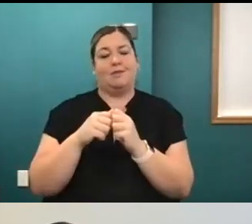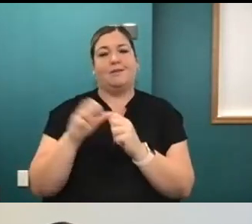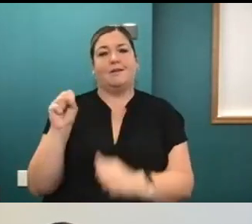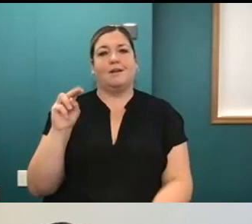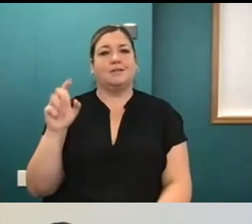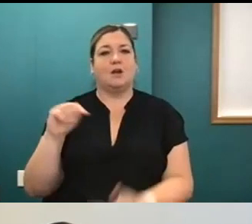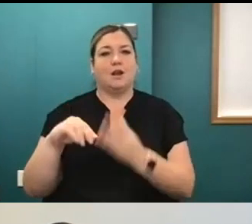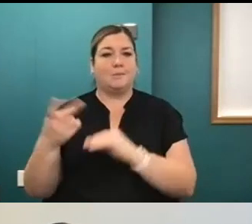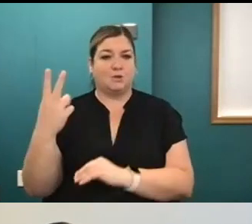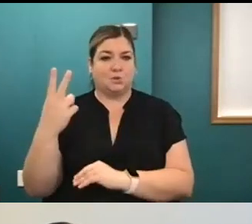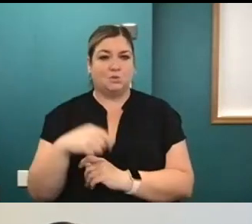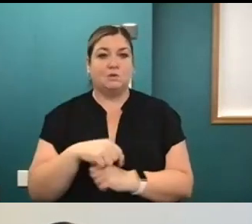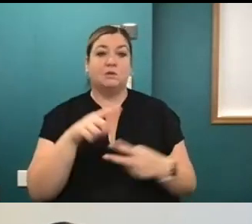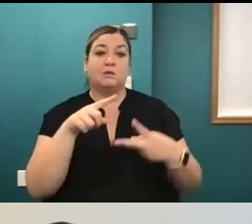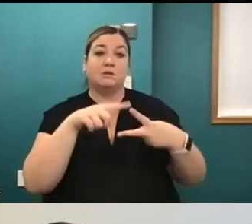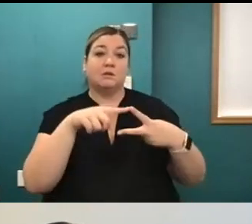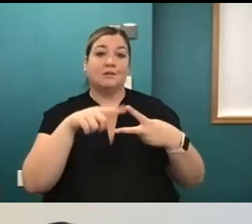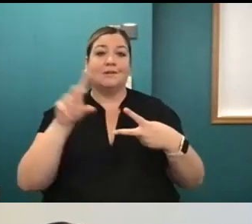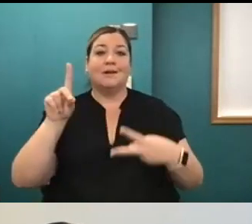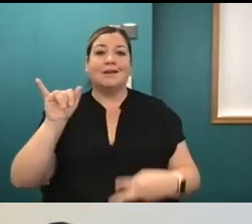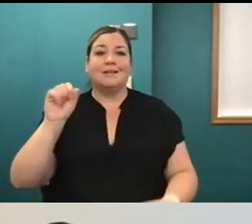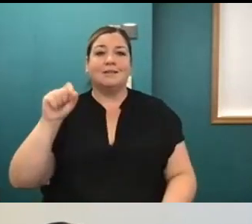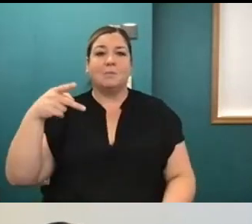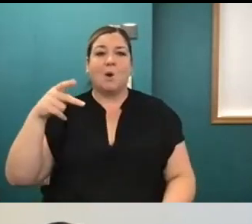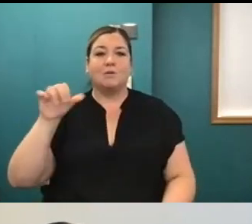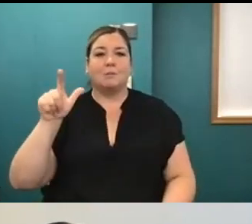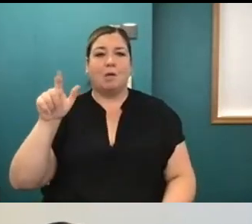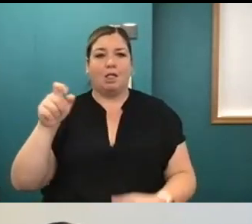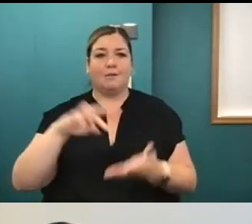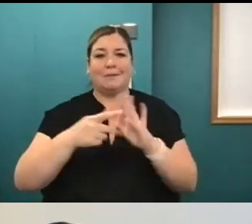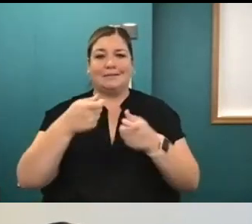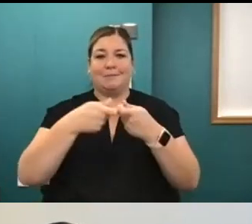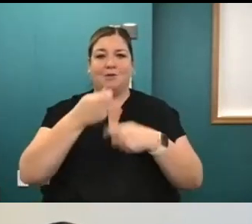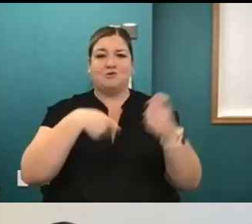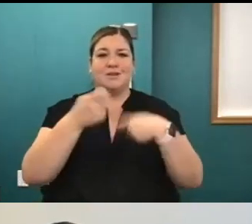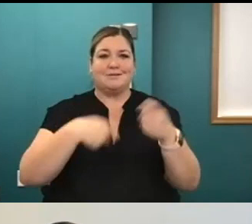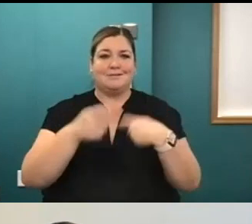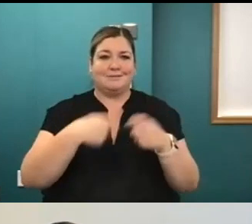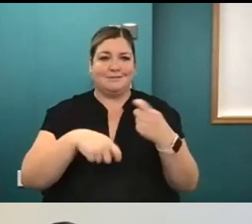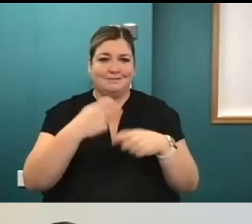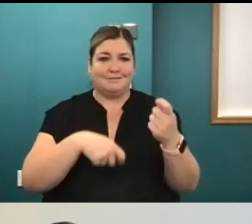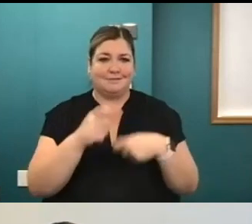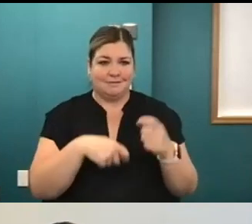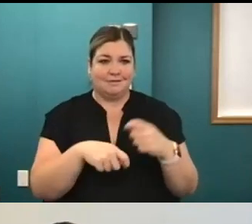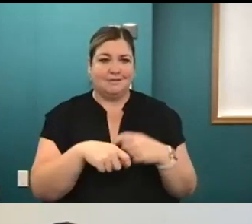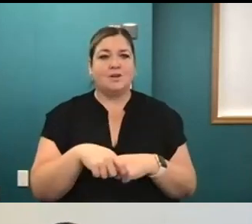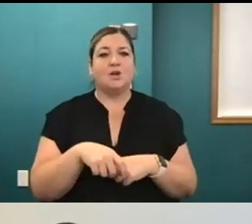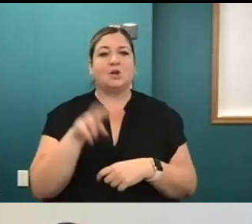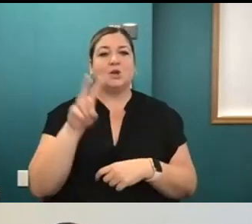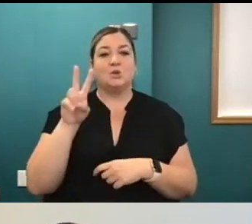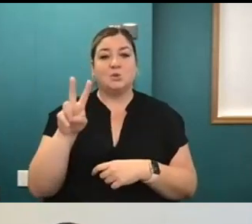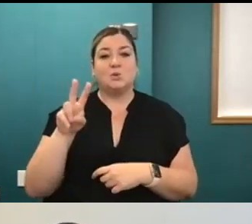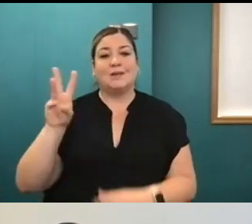have the disposable option, which has the disposable battery sleeve. I don't know if you guys can see my arrow here. Takes two 675 Implant